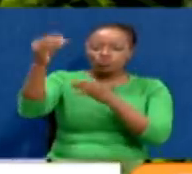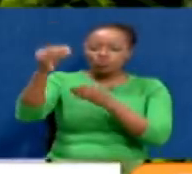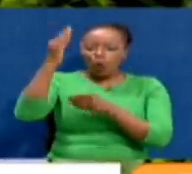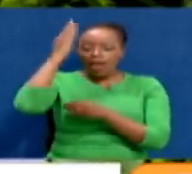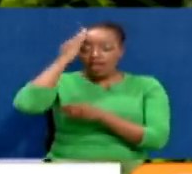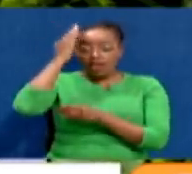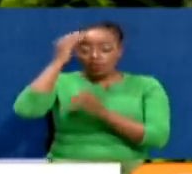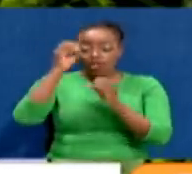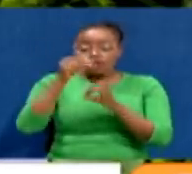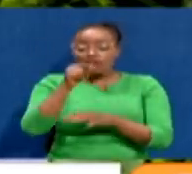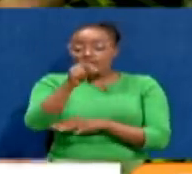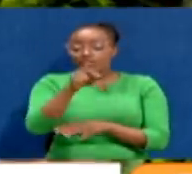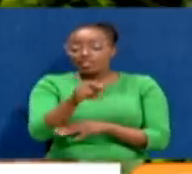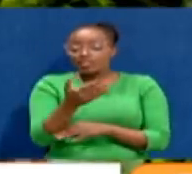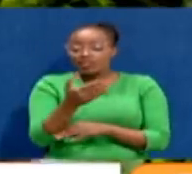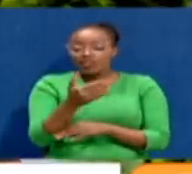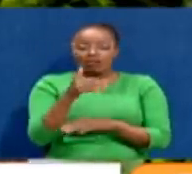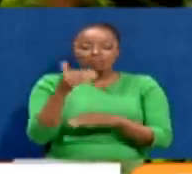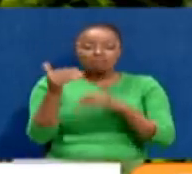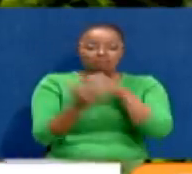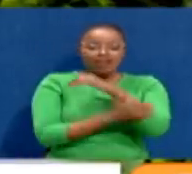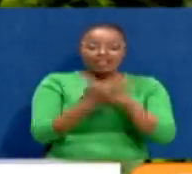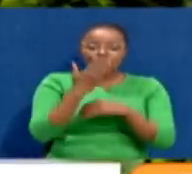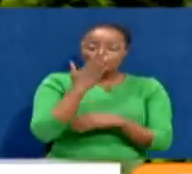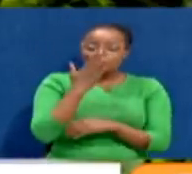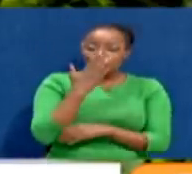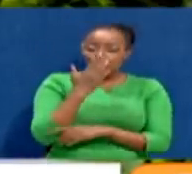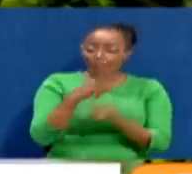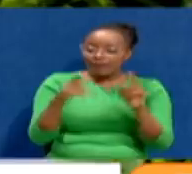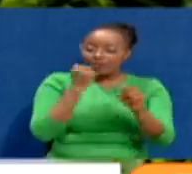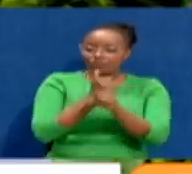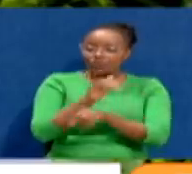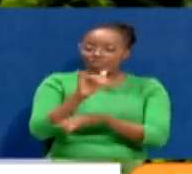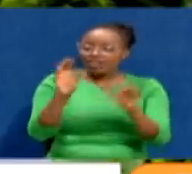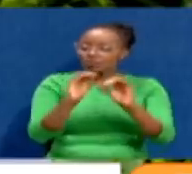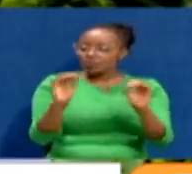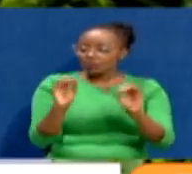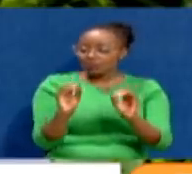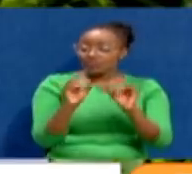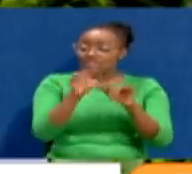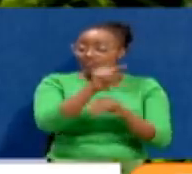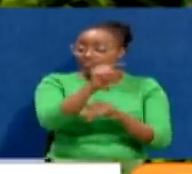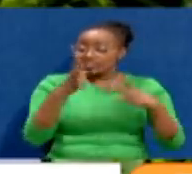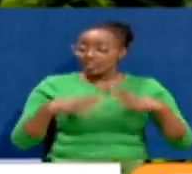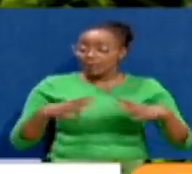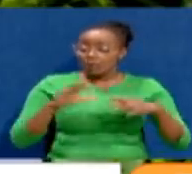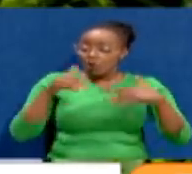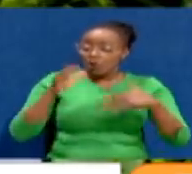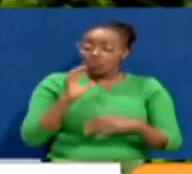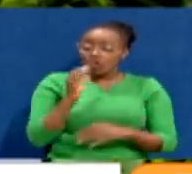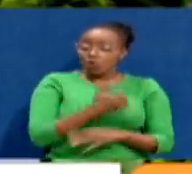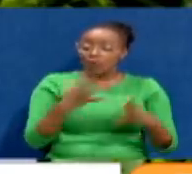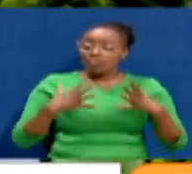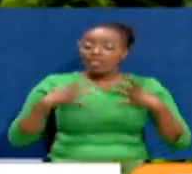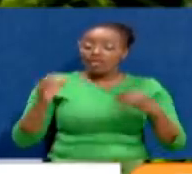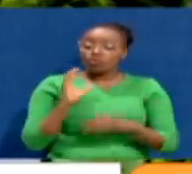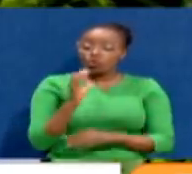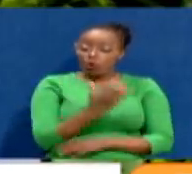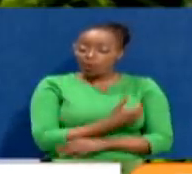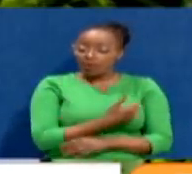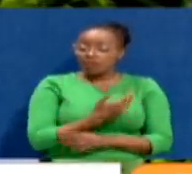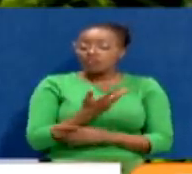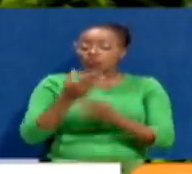out if there is bad sugar in the country, and you didn't do that. If these people, if these committees, the health committee,